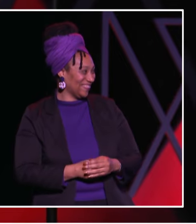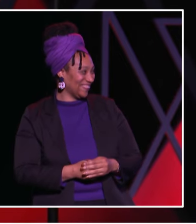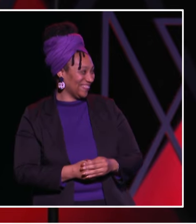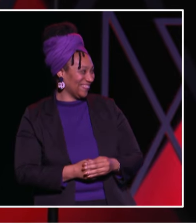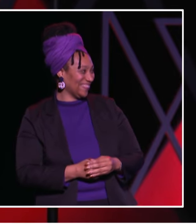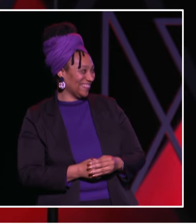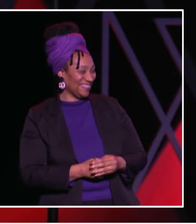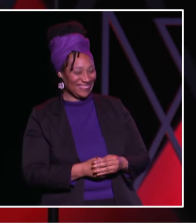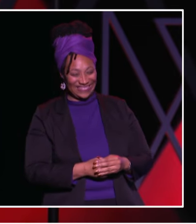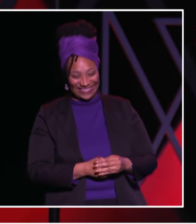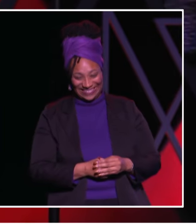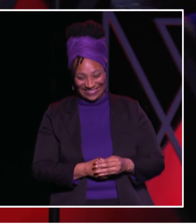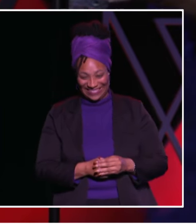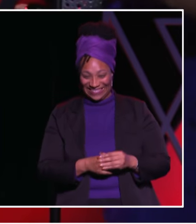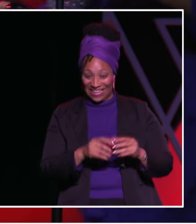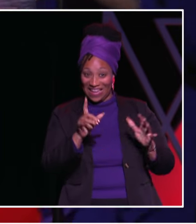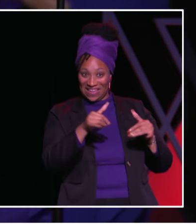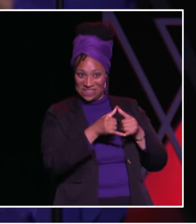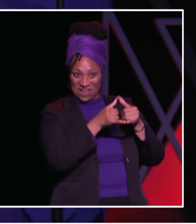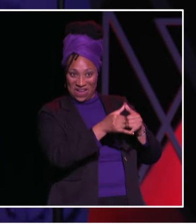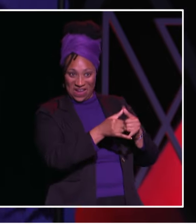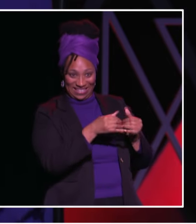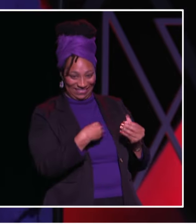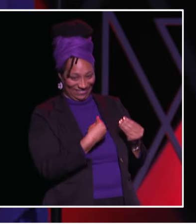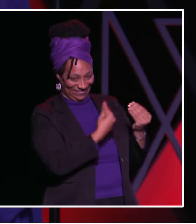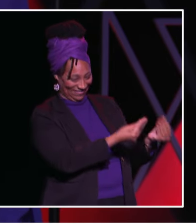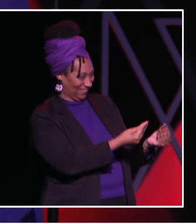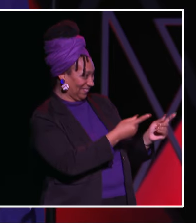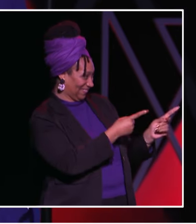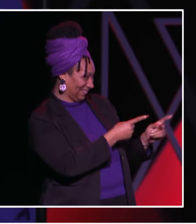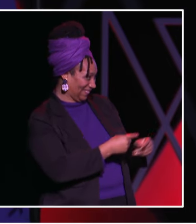There we go.